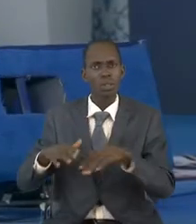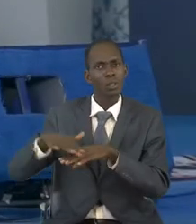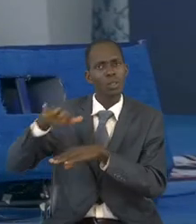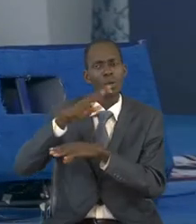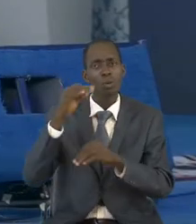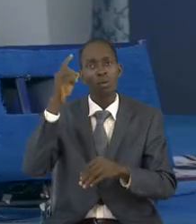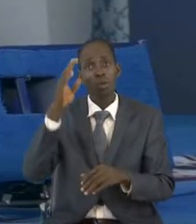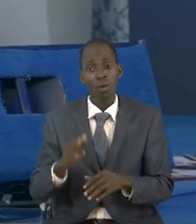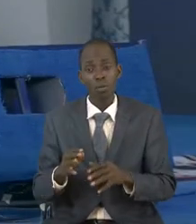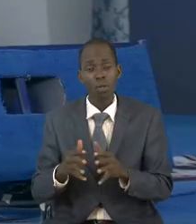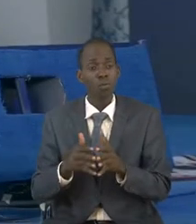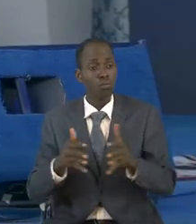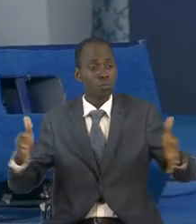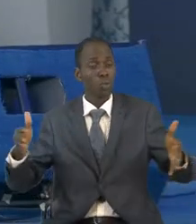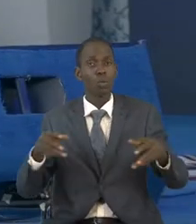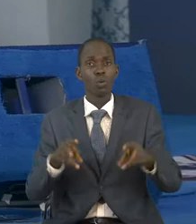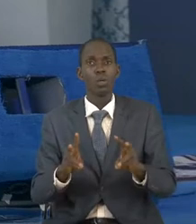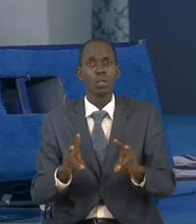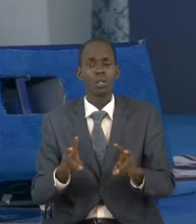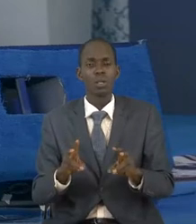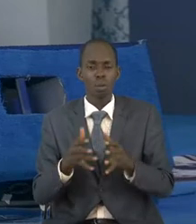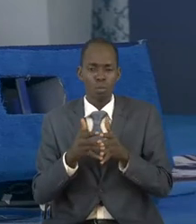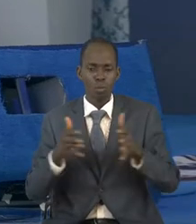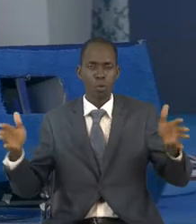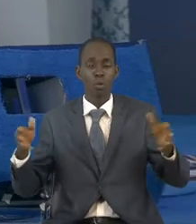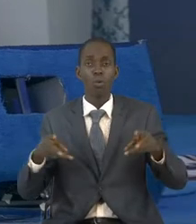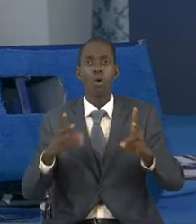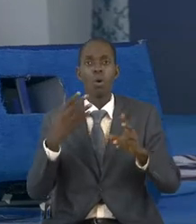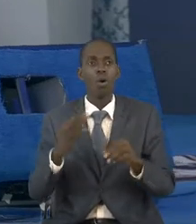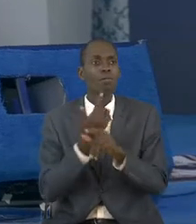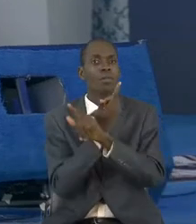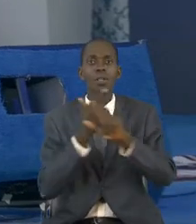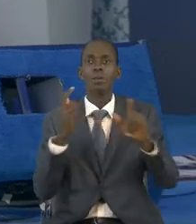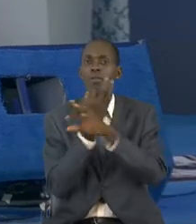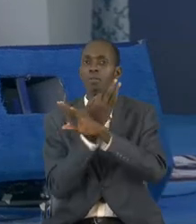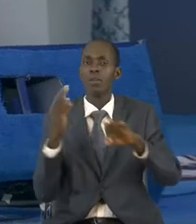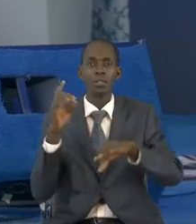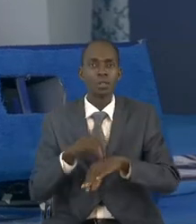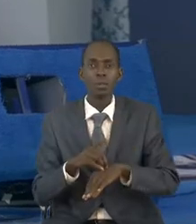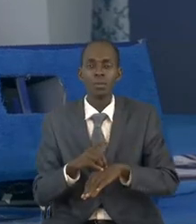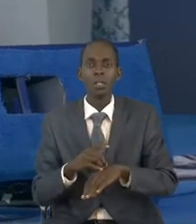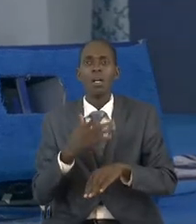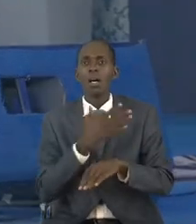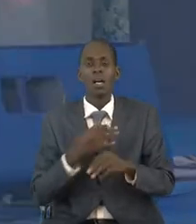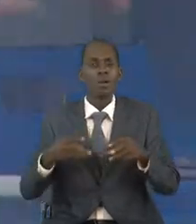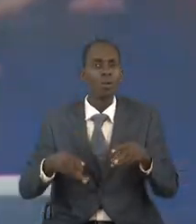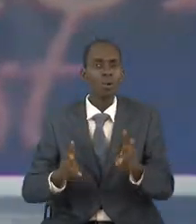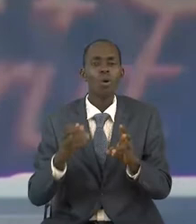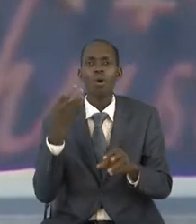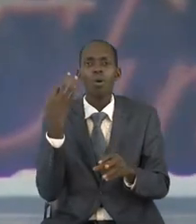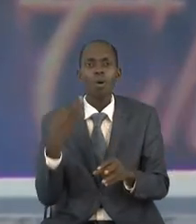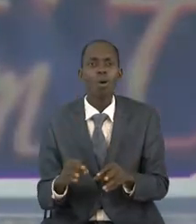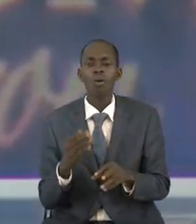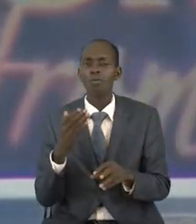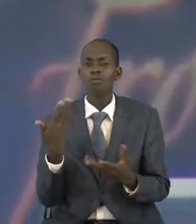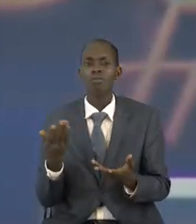Broadway, way of liberty and way of licentiousness and way of